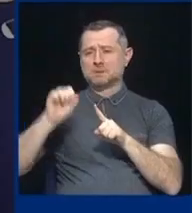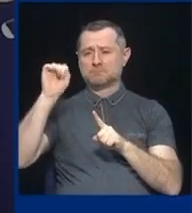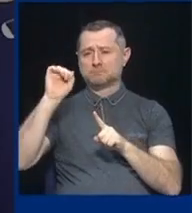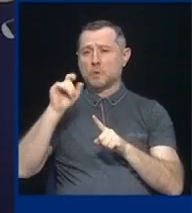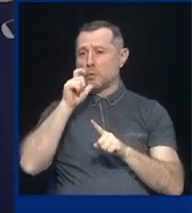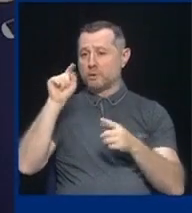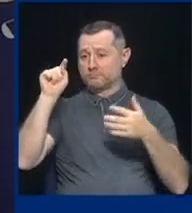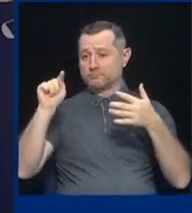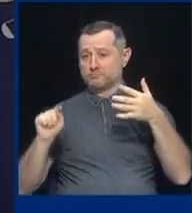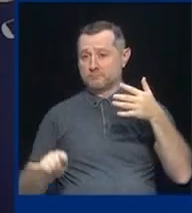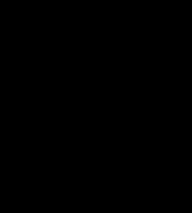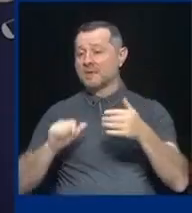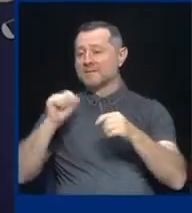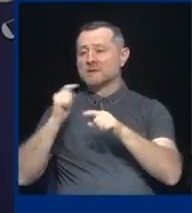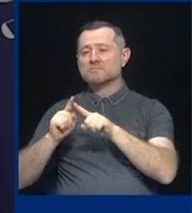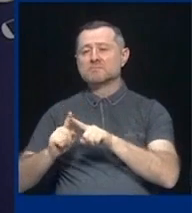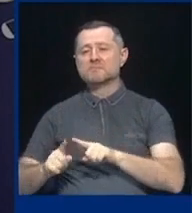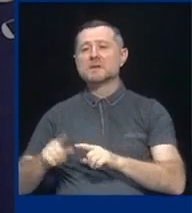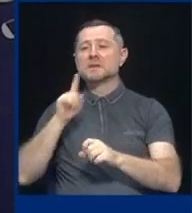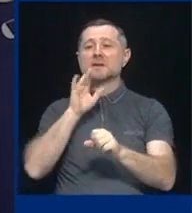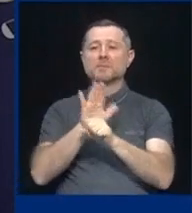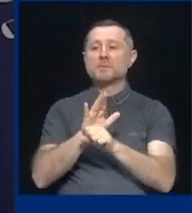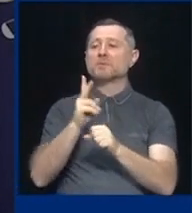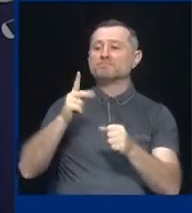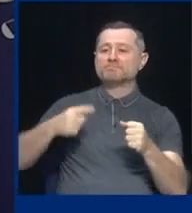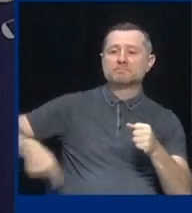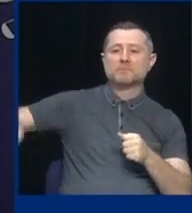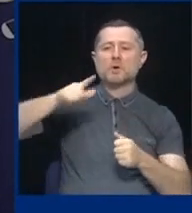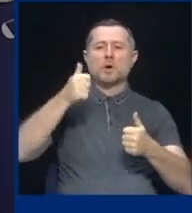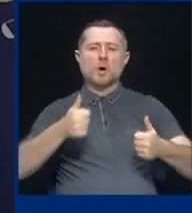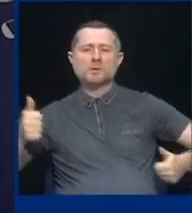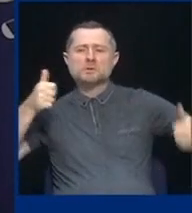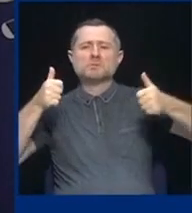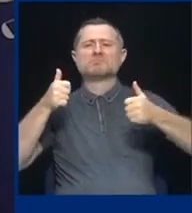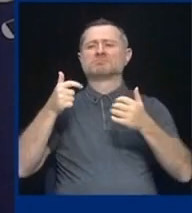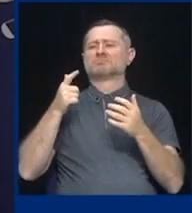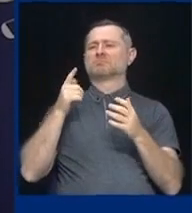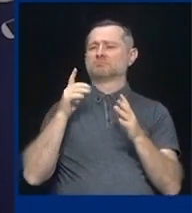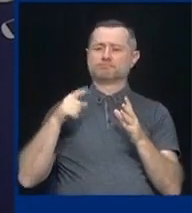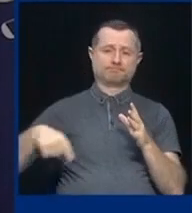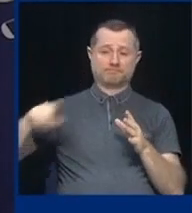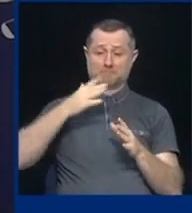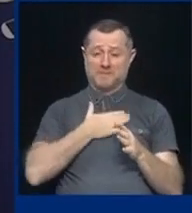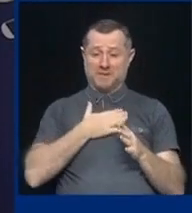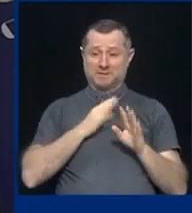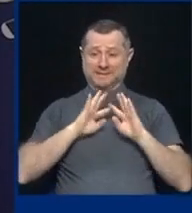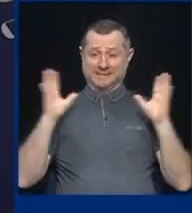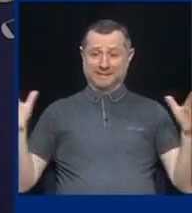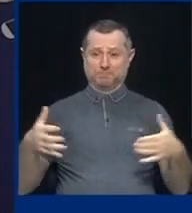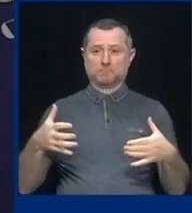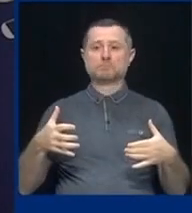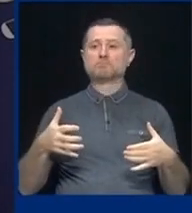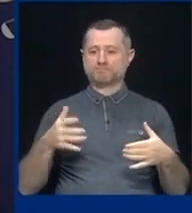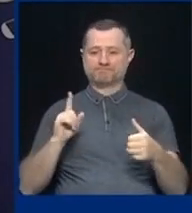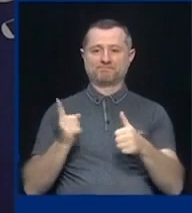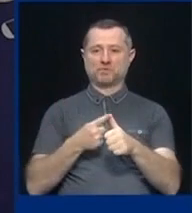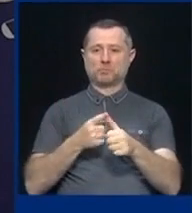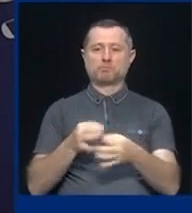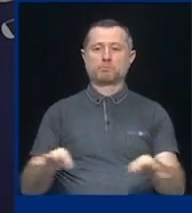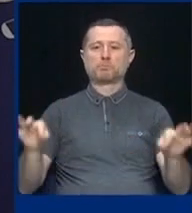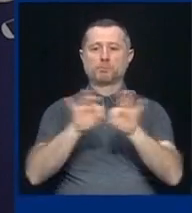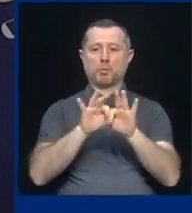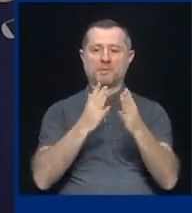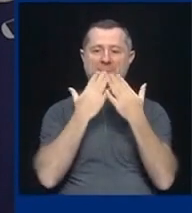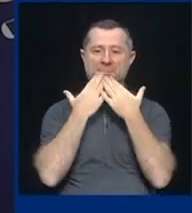the hundreds of dedicated administration officials, I want to say this. Thank you. Thank